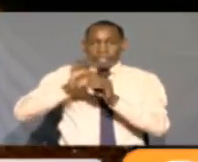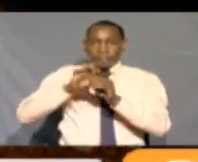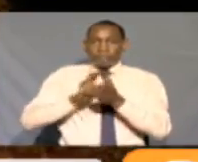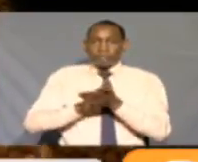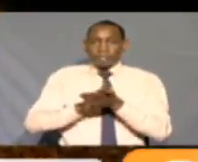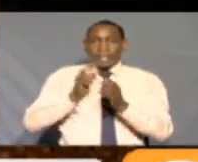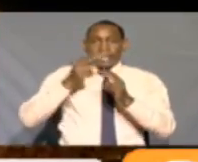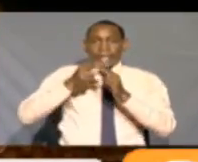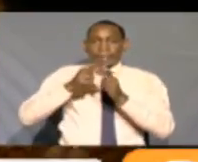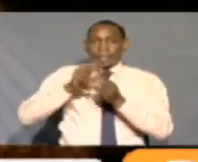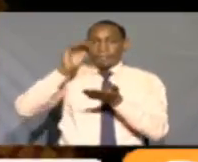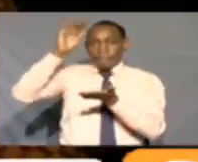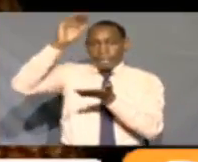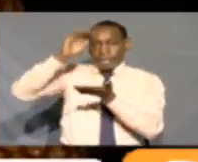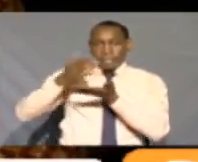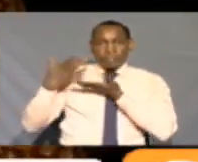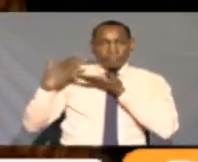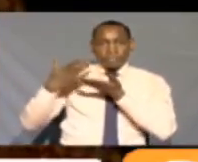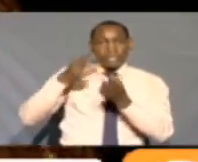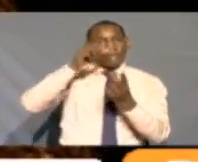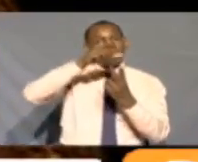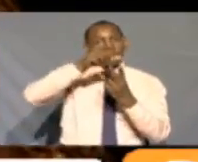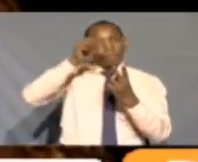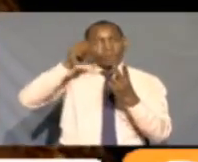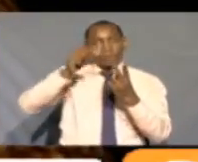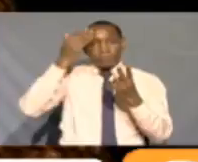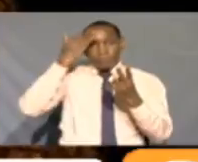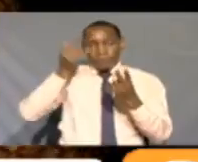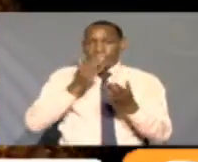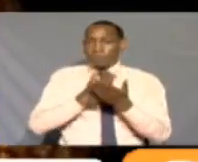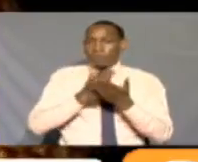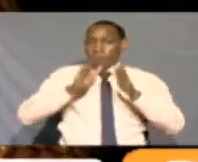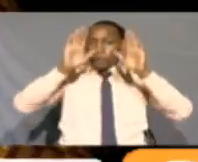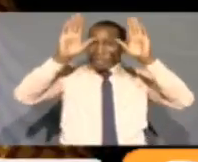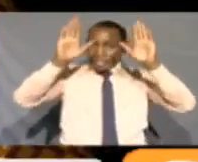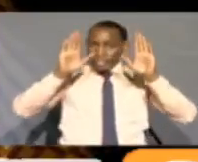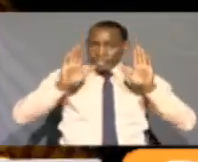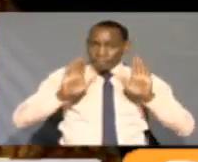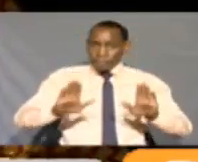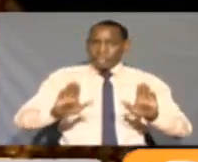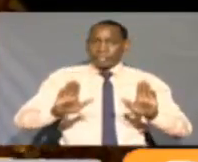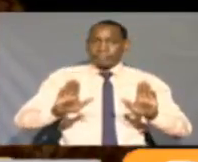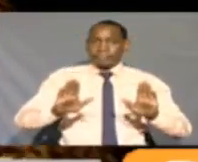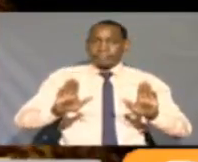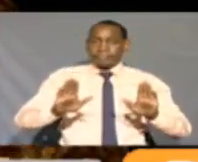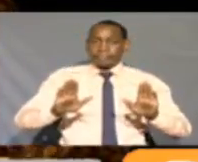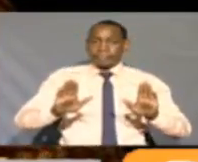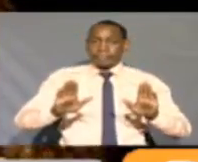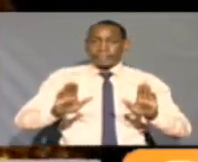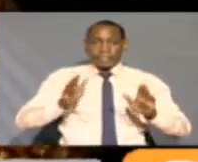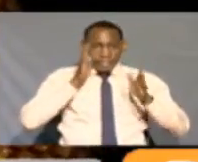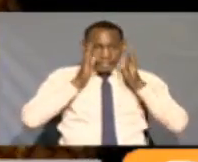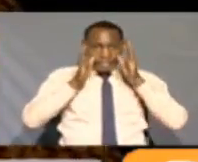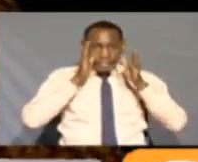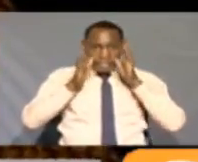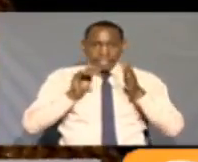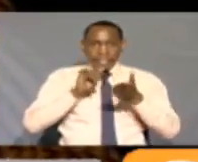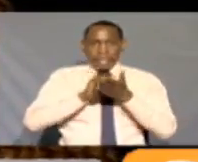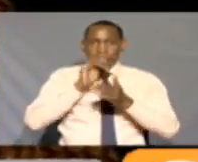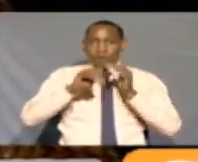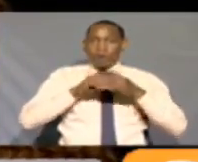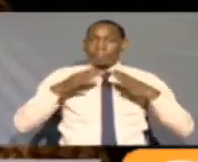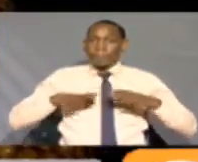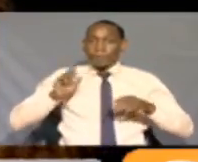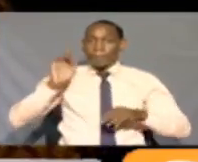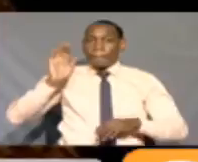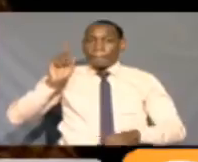so-called Punguza Mzigo option, because I think that is an important, an important initiative that everybody needs to